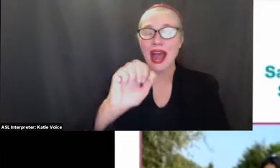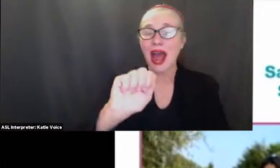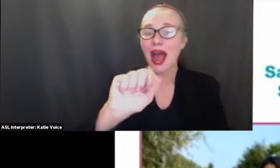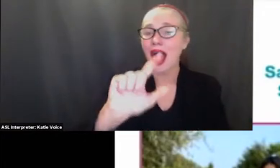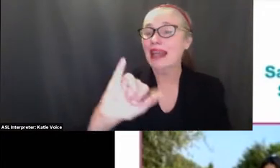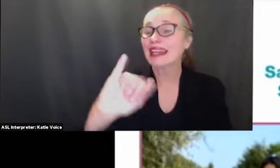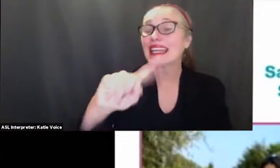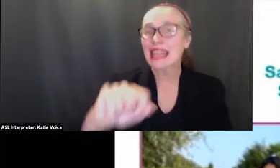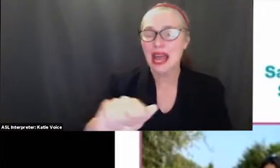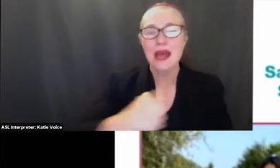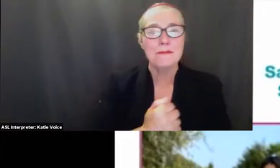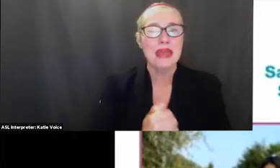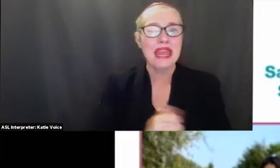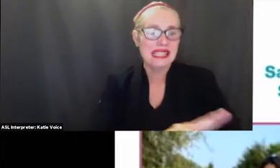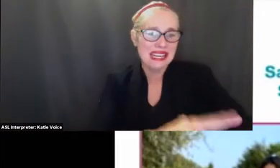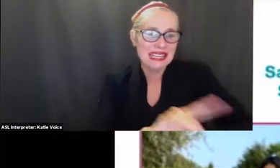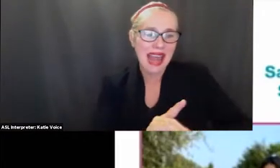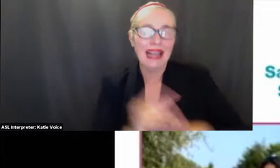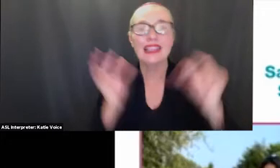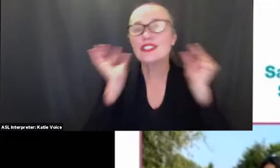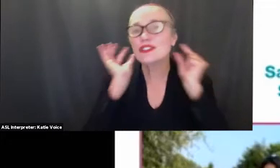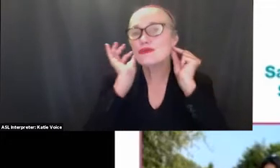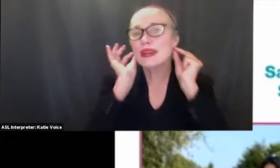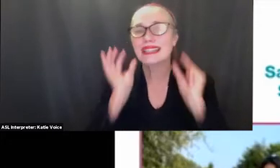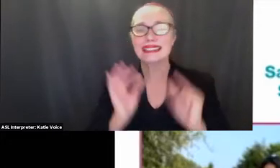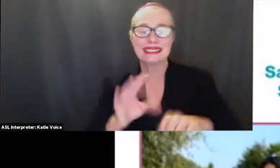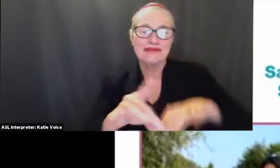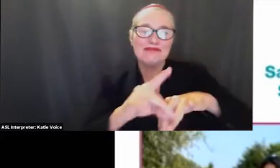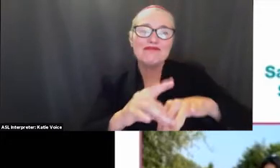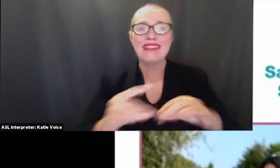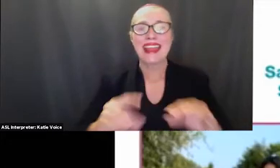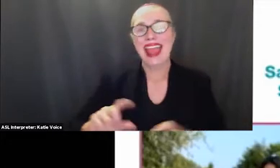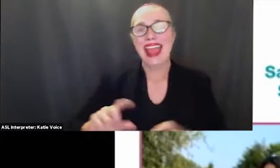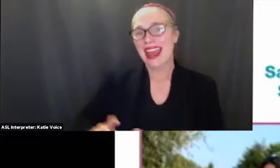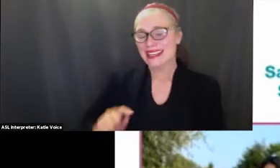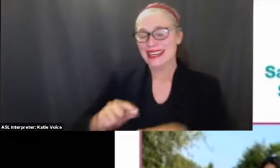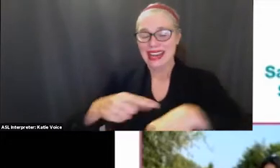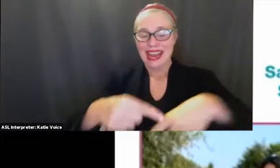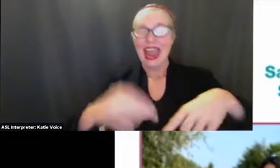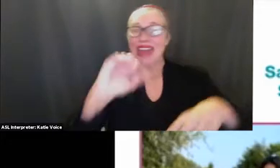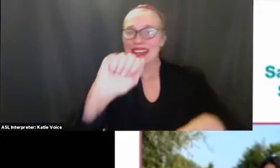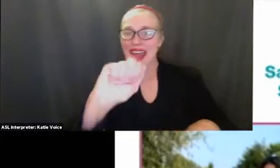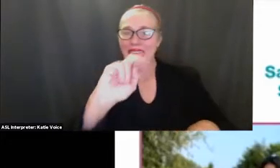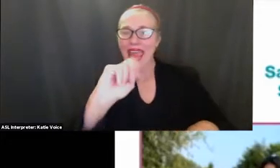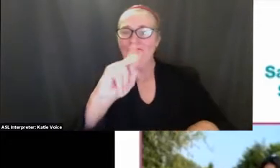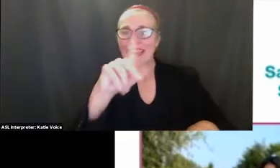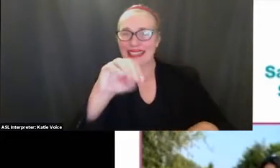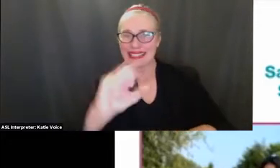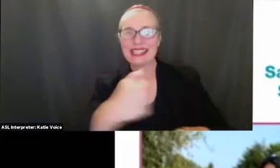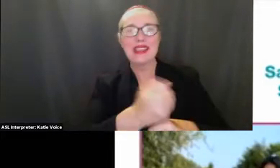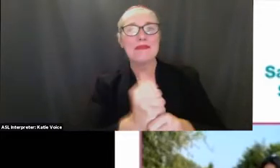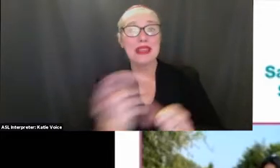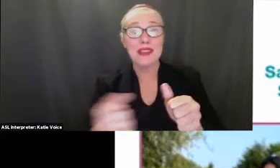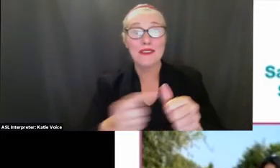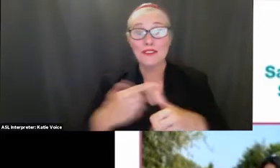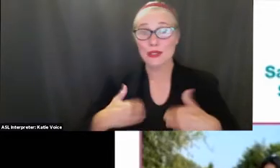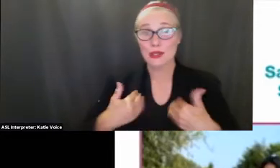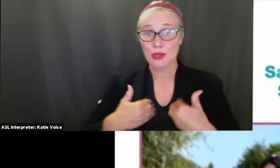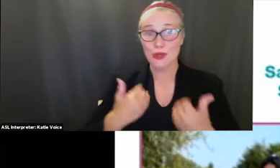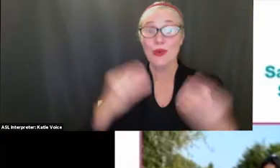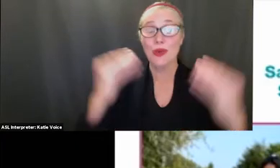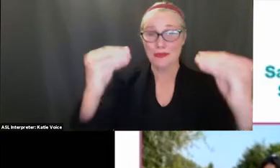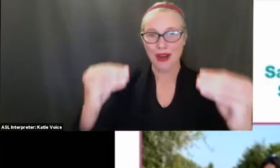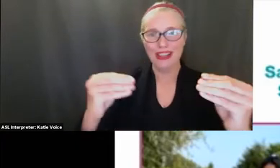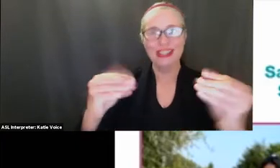necklaces rings and anklets that led to their first youth makers market last month where they were joined by 17 other